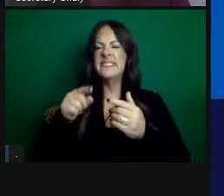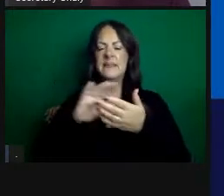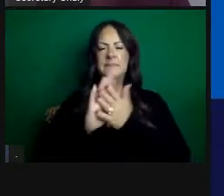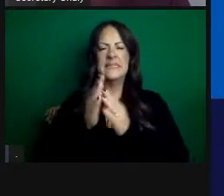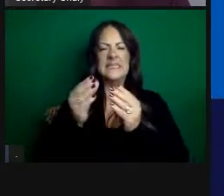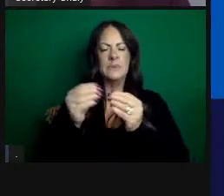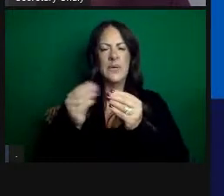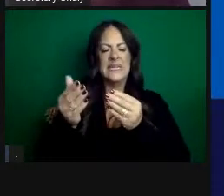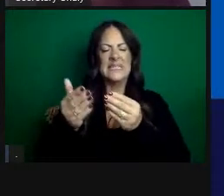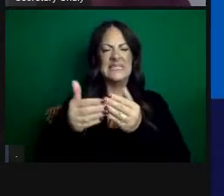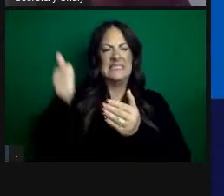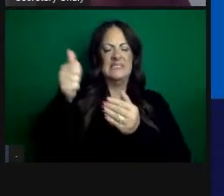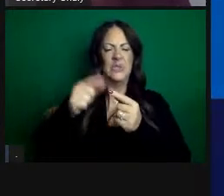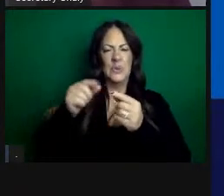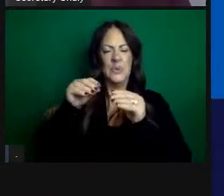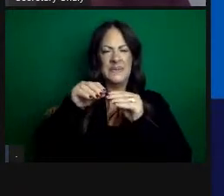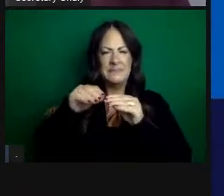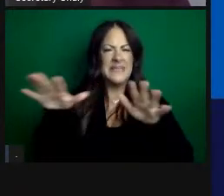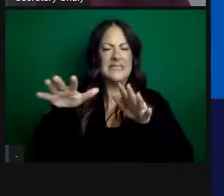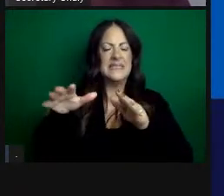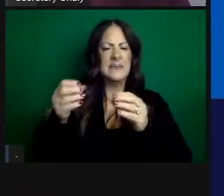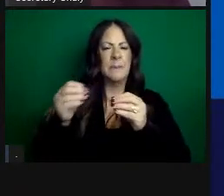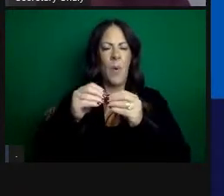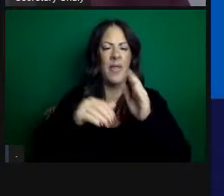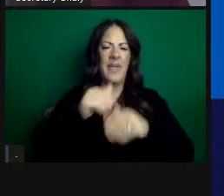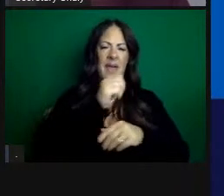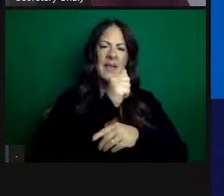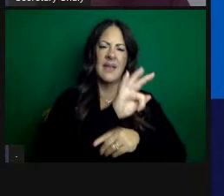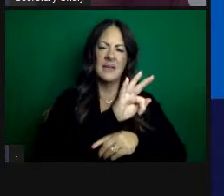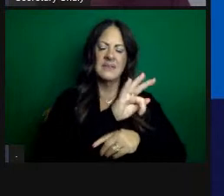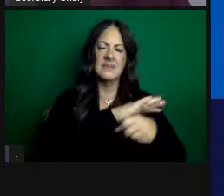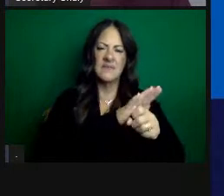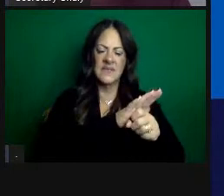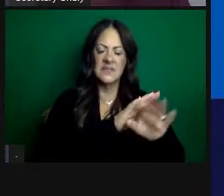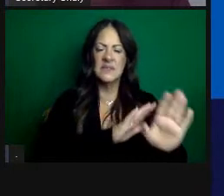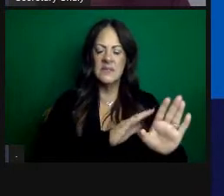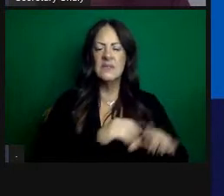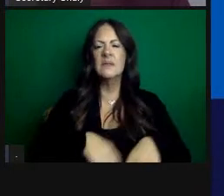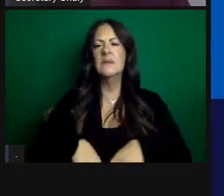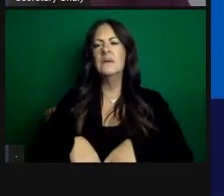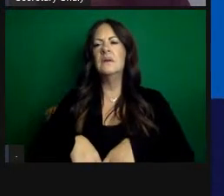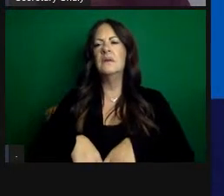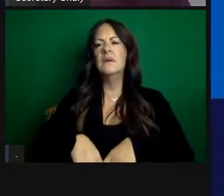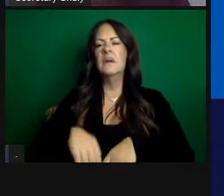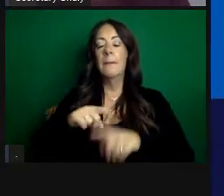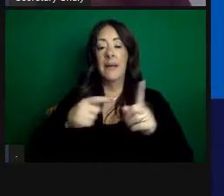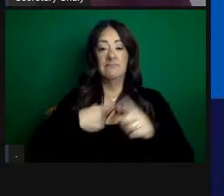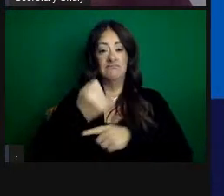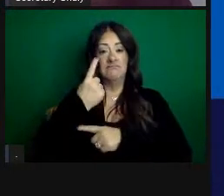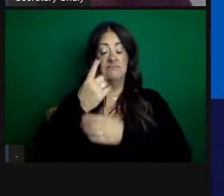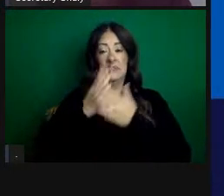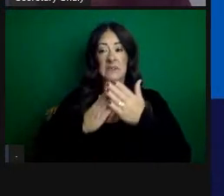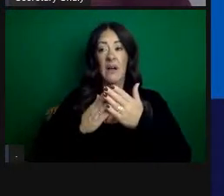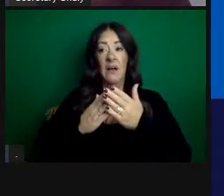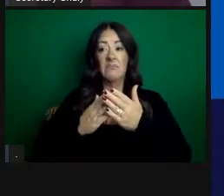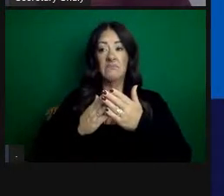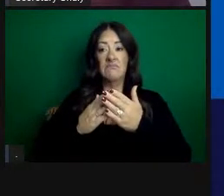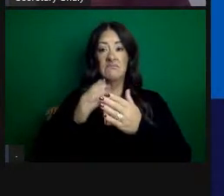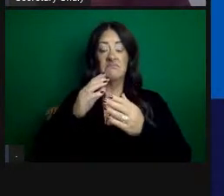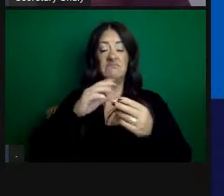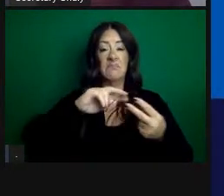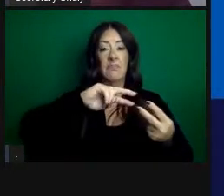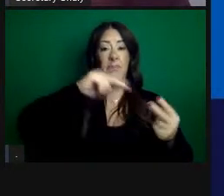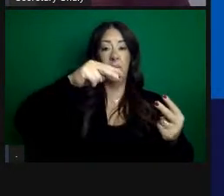infectiousness of the virus, or in some cases, not the case here, as far as we know, but in some cases, mutations